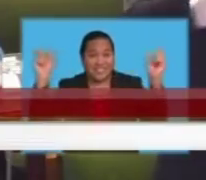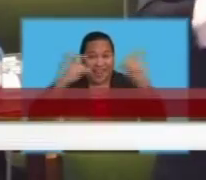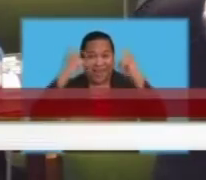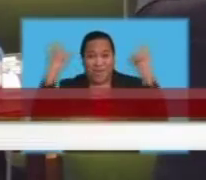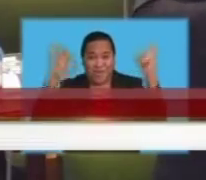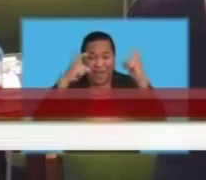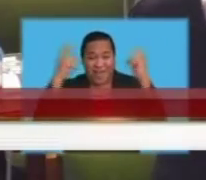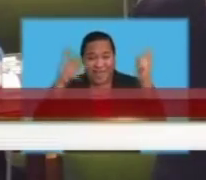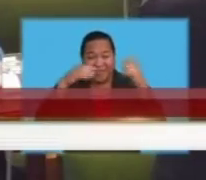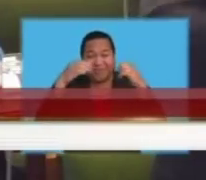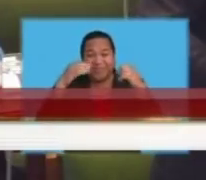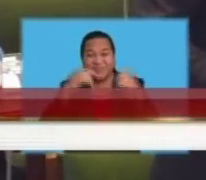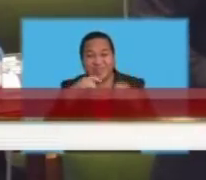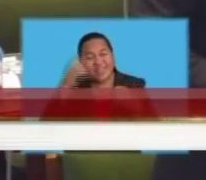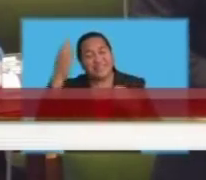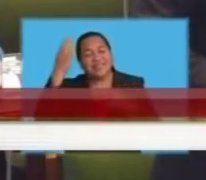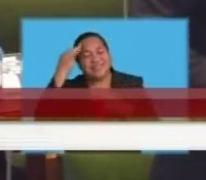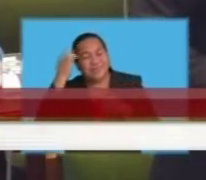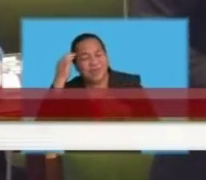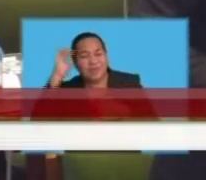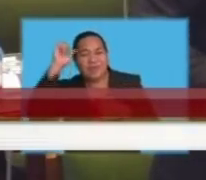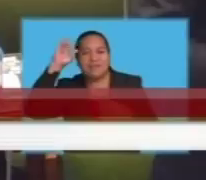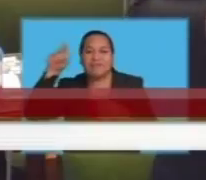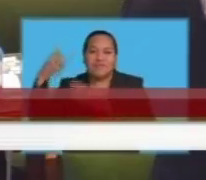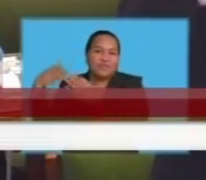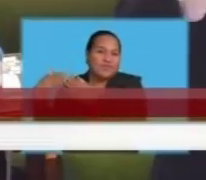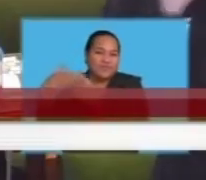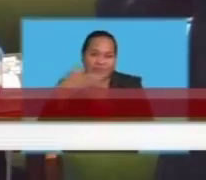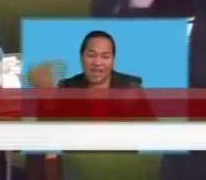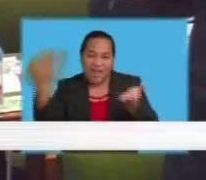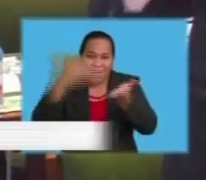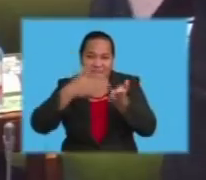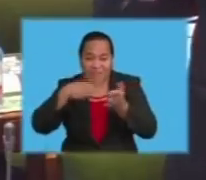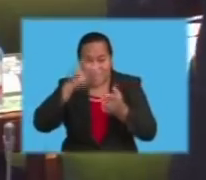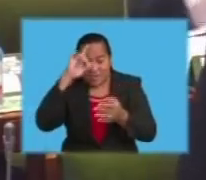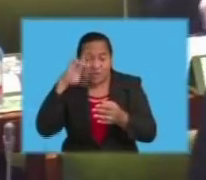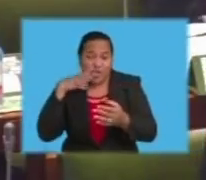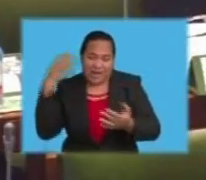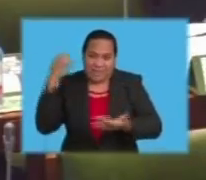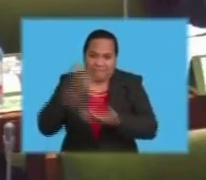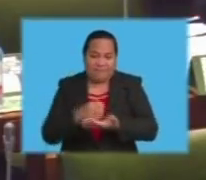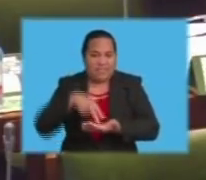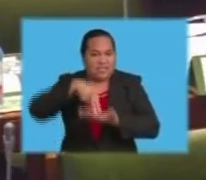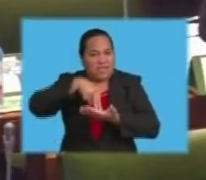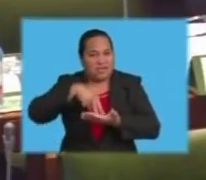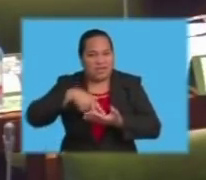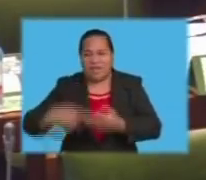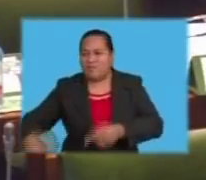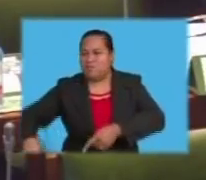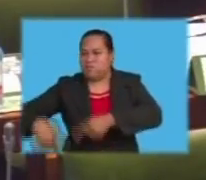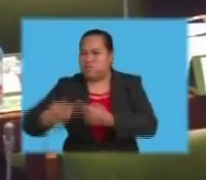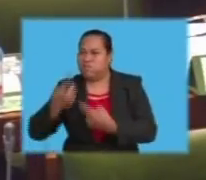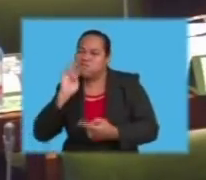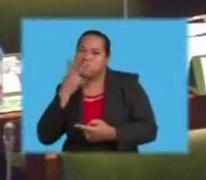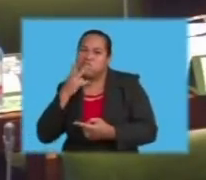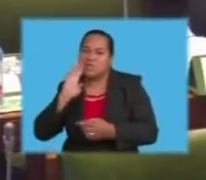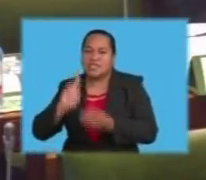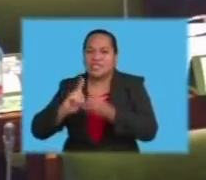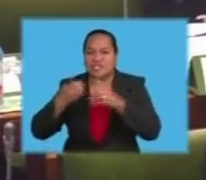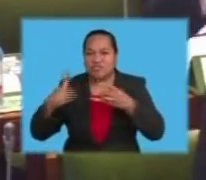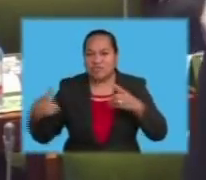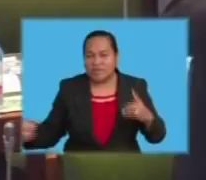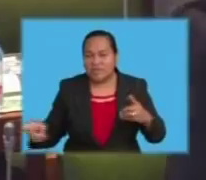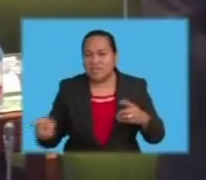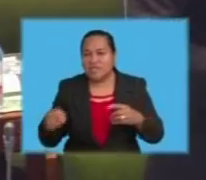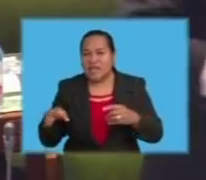and commemorate the proud legacy of the Giramateers in Fiji, Madam Speaker, let us reaffirm our stand against bigotry, against discrimination,